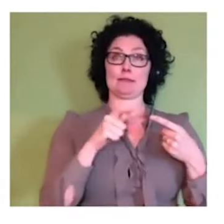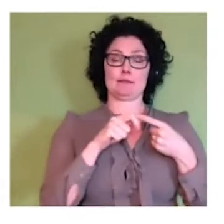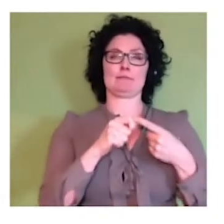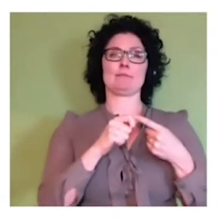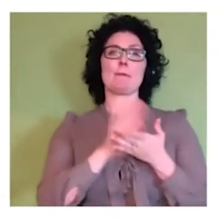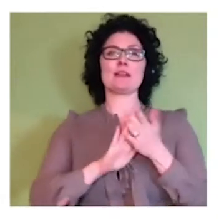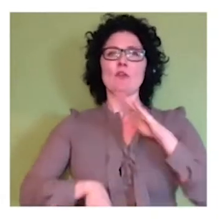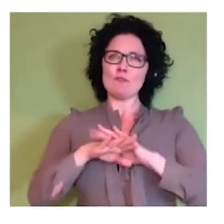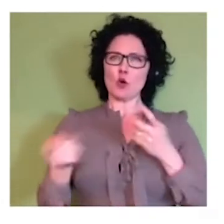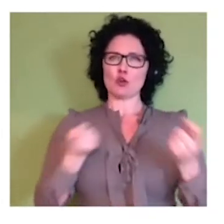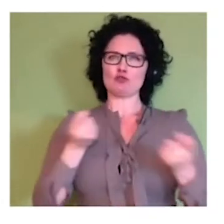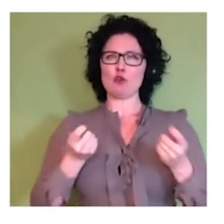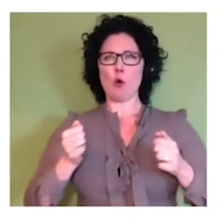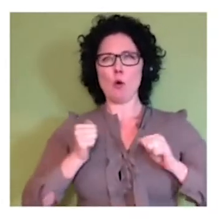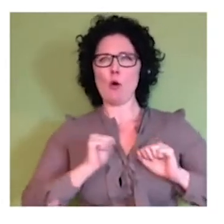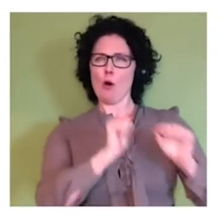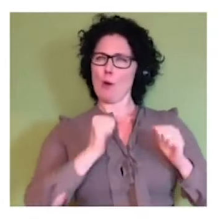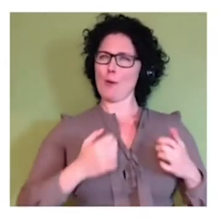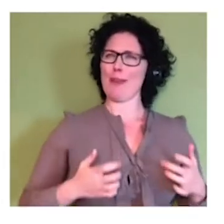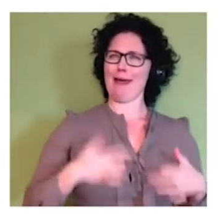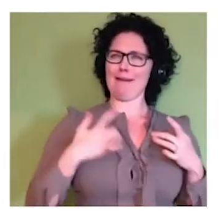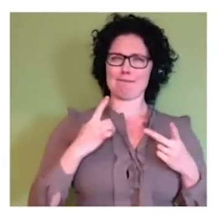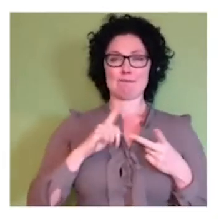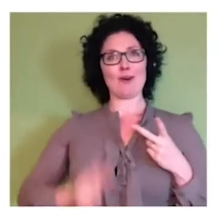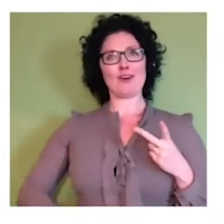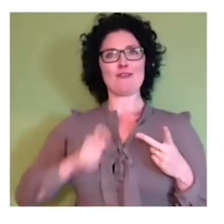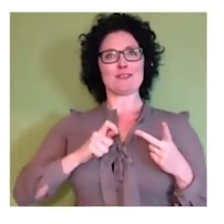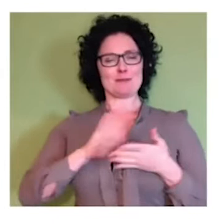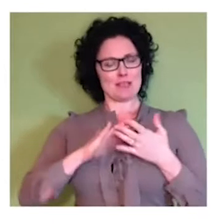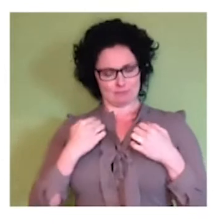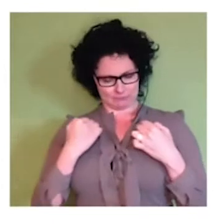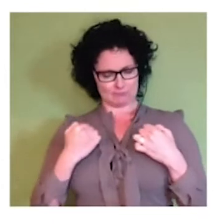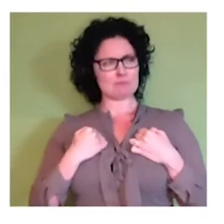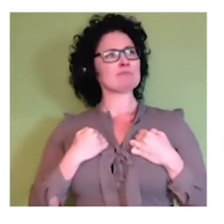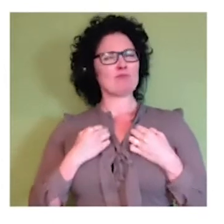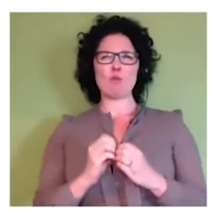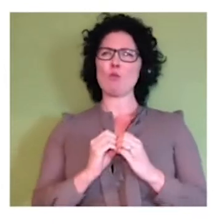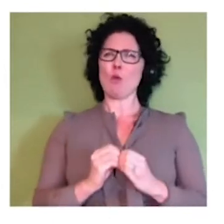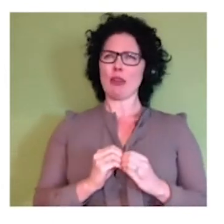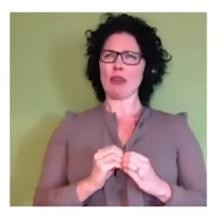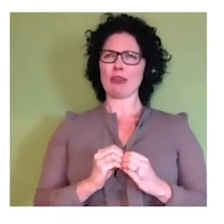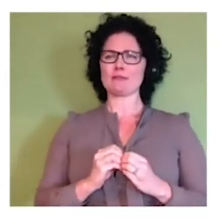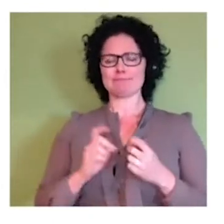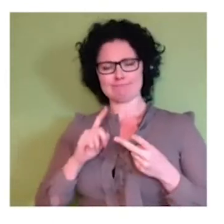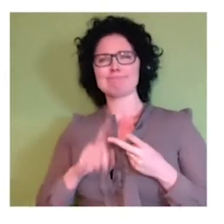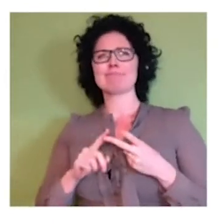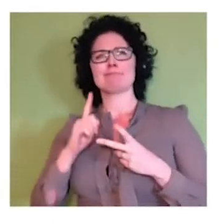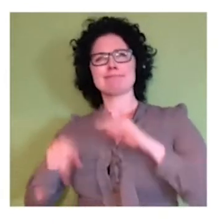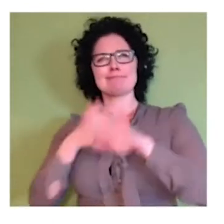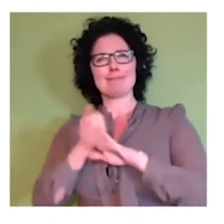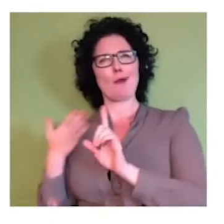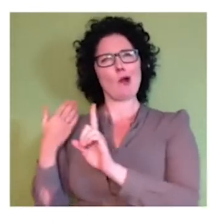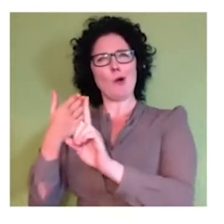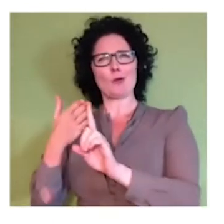your decisions. Confidence, having a sense of self-worth and the ability to set and achieve goals. And connectedness,